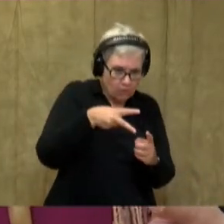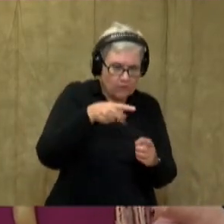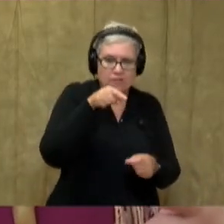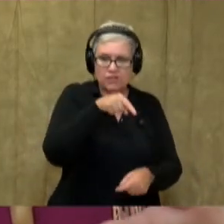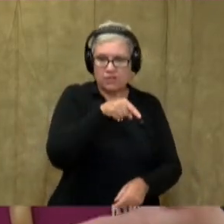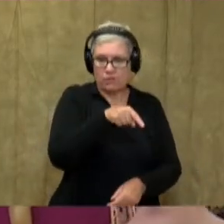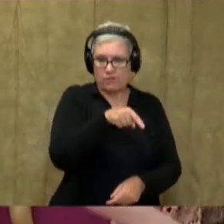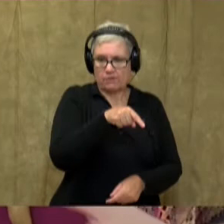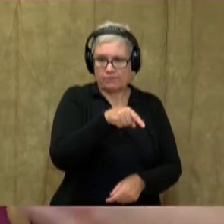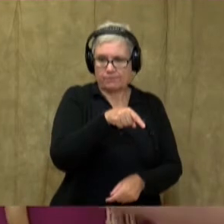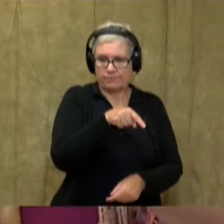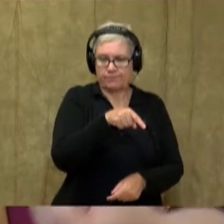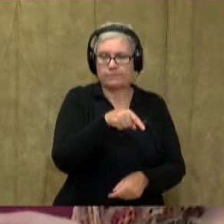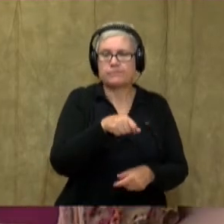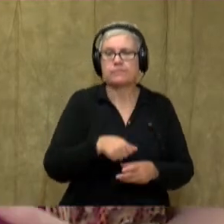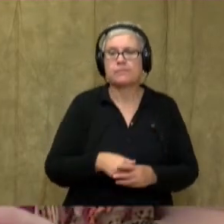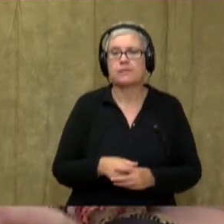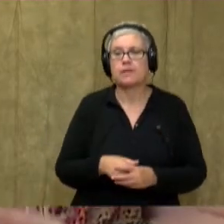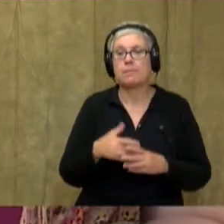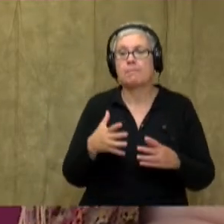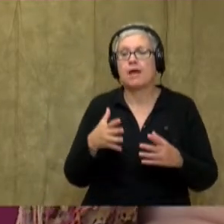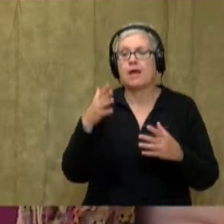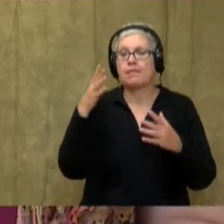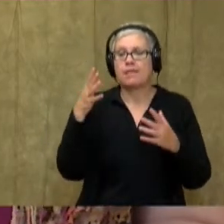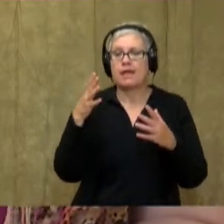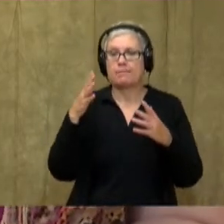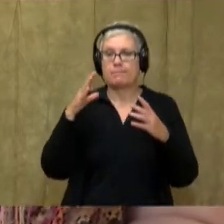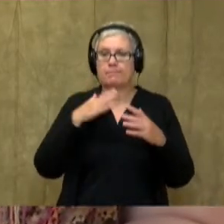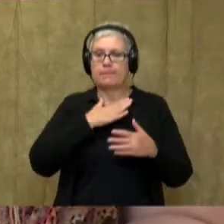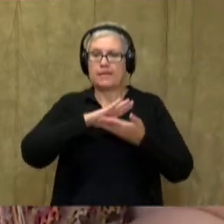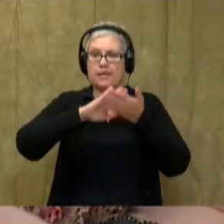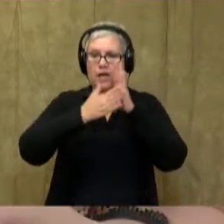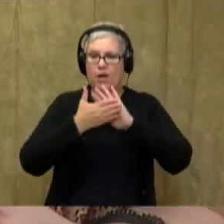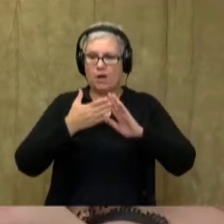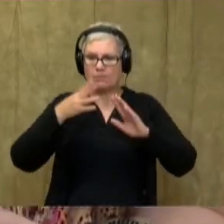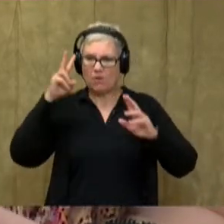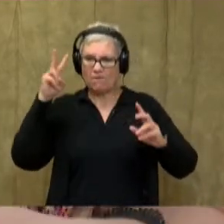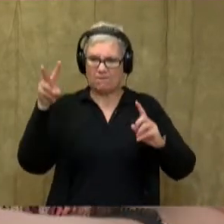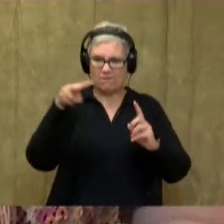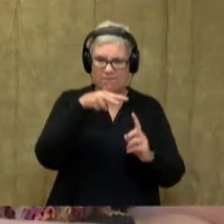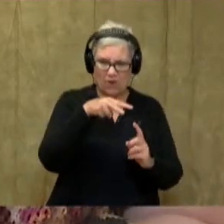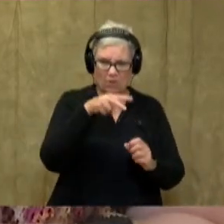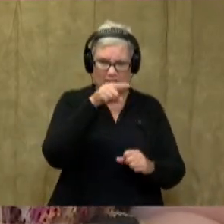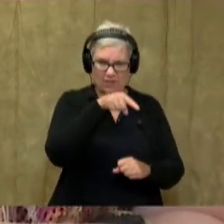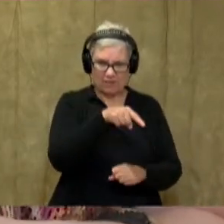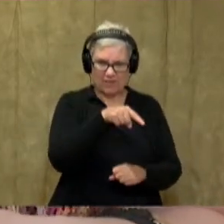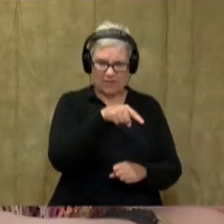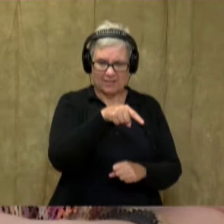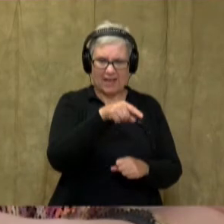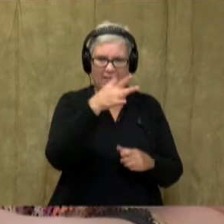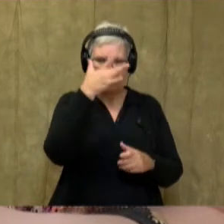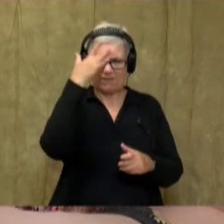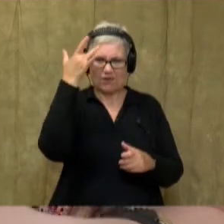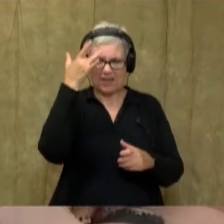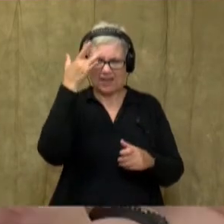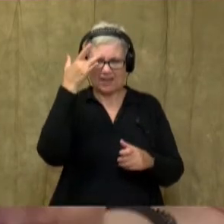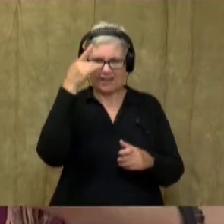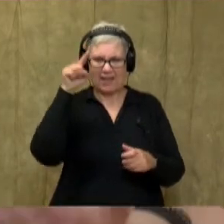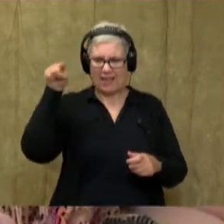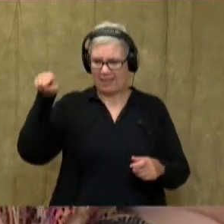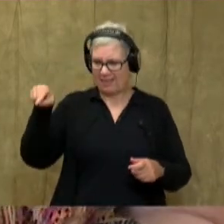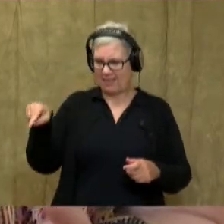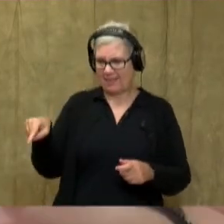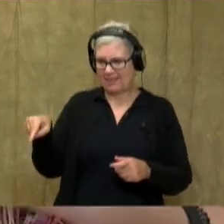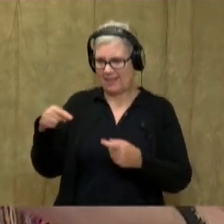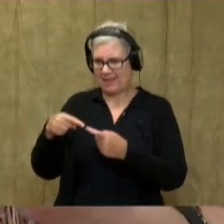happening is that they get so focused on why they feel the way that they do that they forget that there are people who disagree with them and